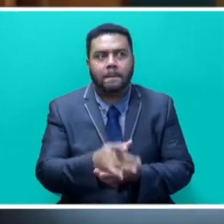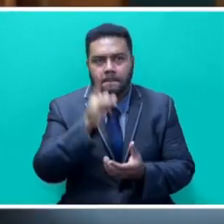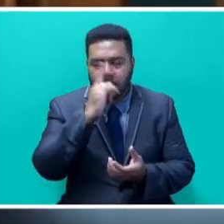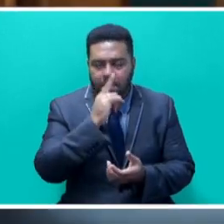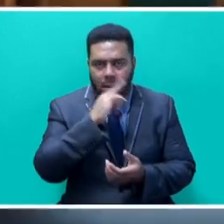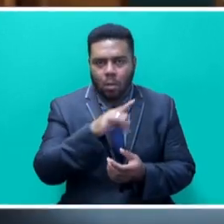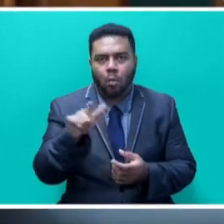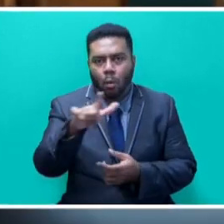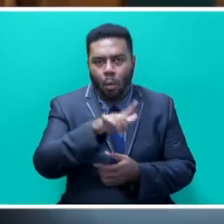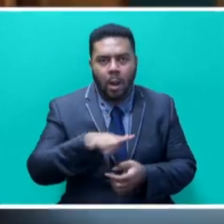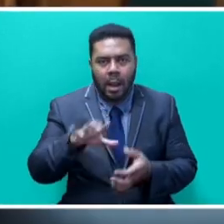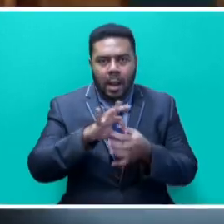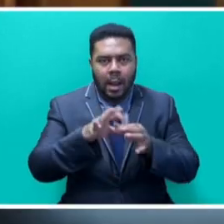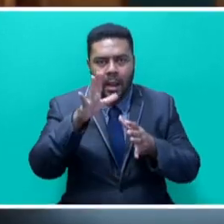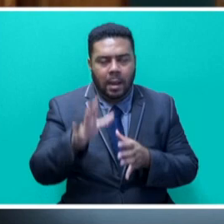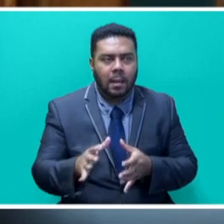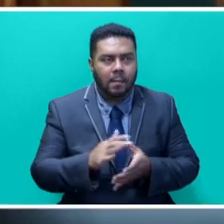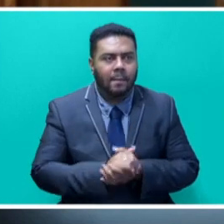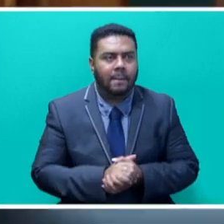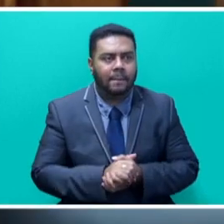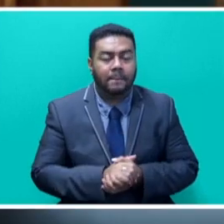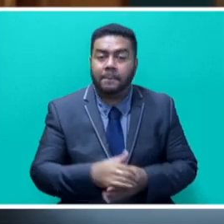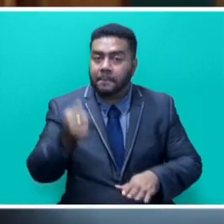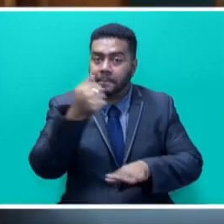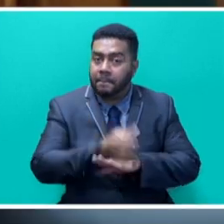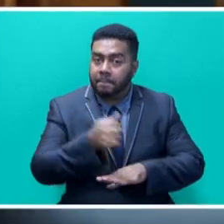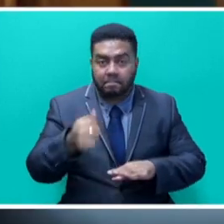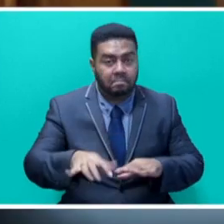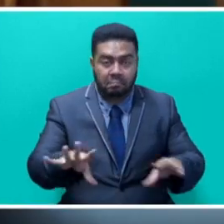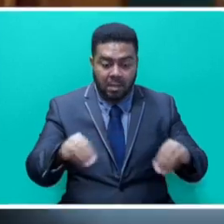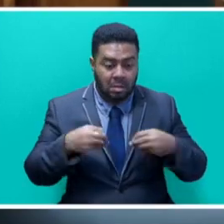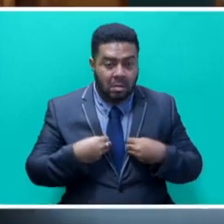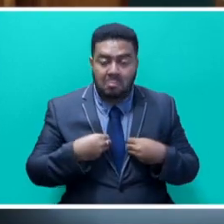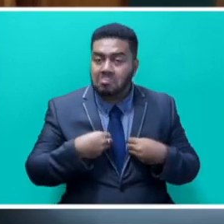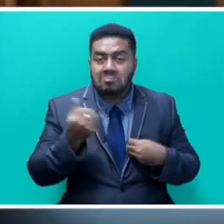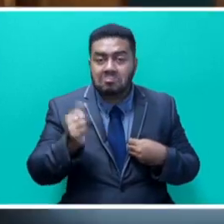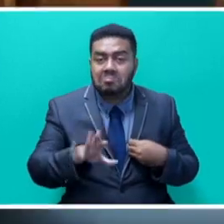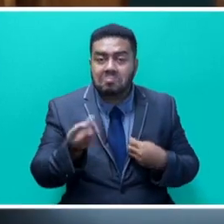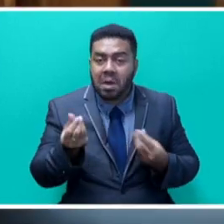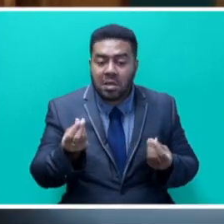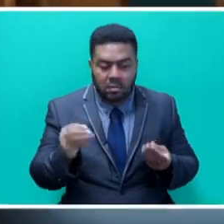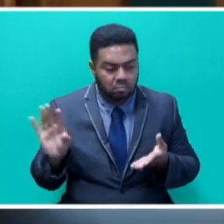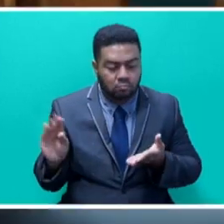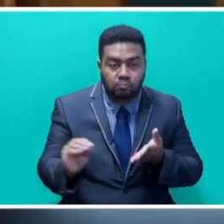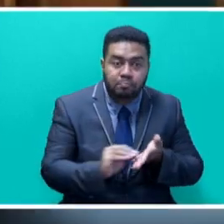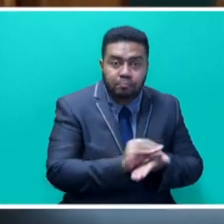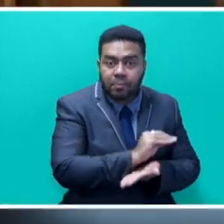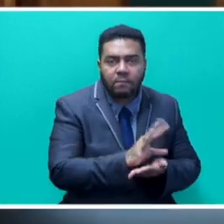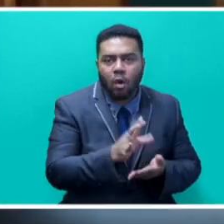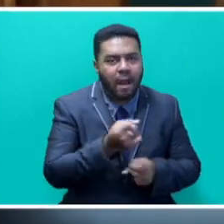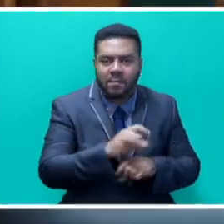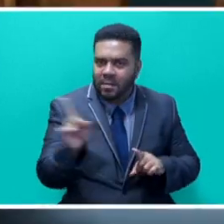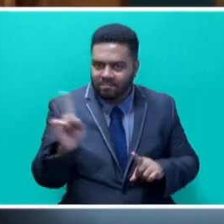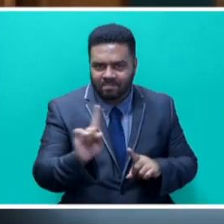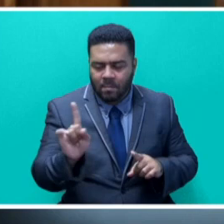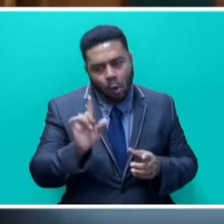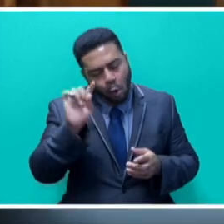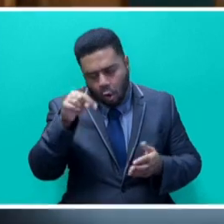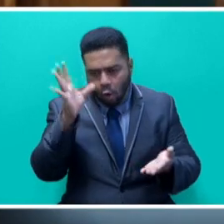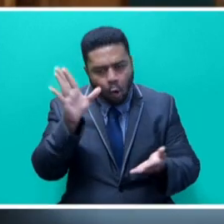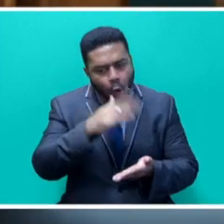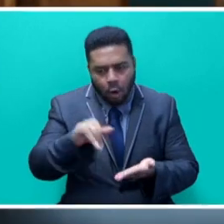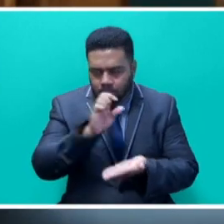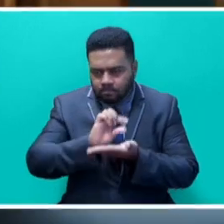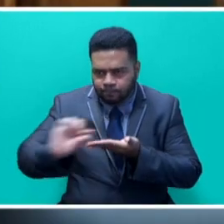landowners. Government did not take a single cent. Apart from these dividends, the